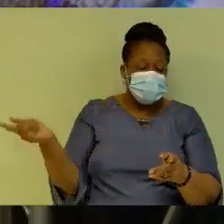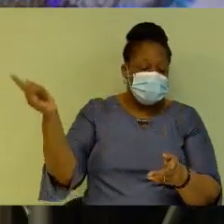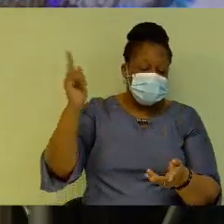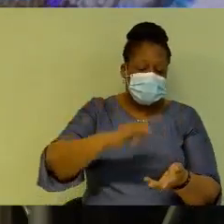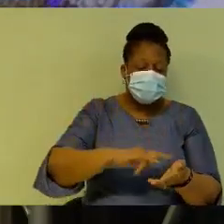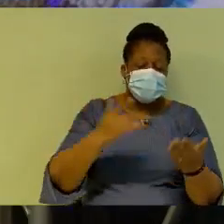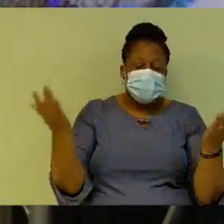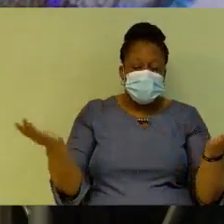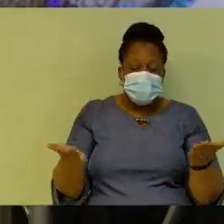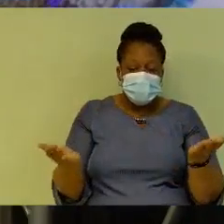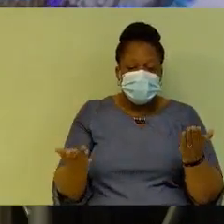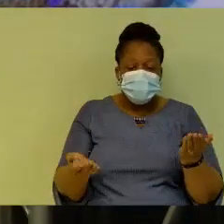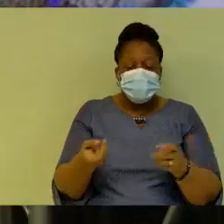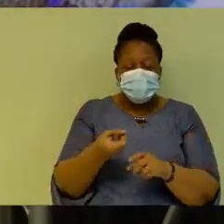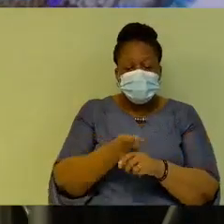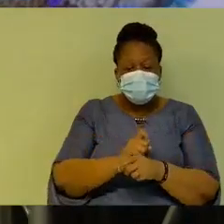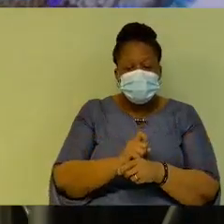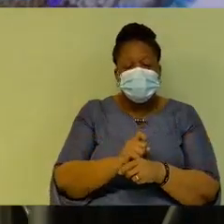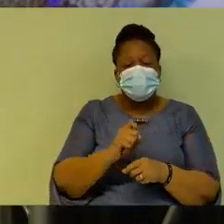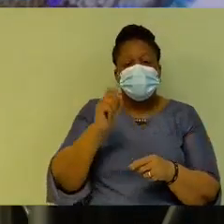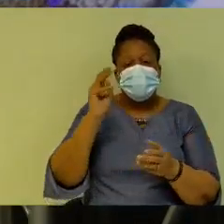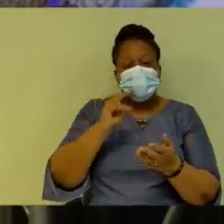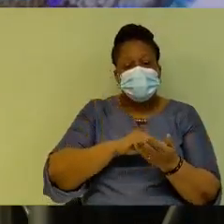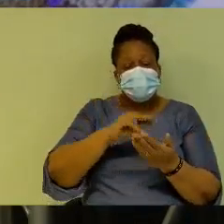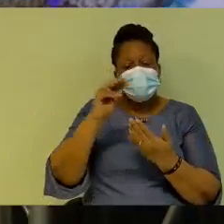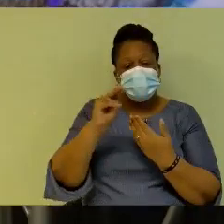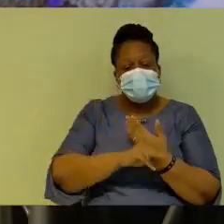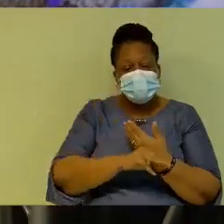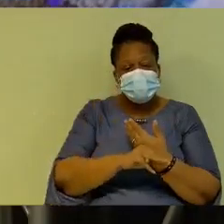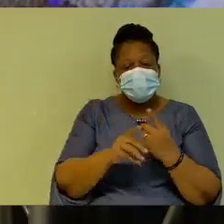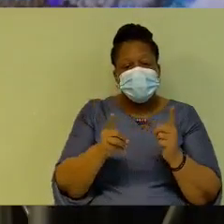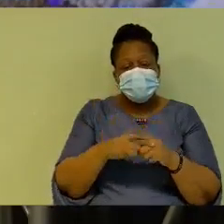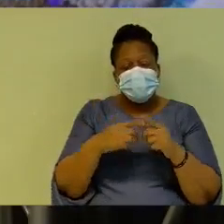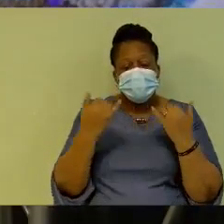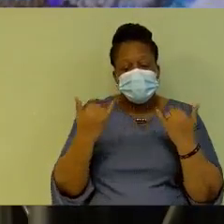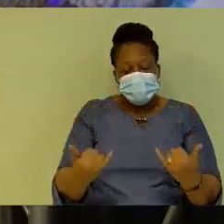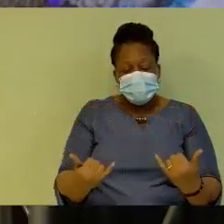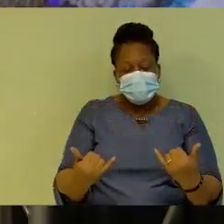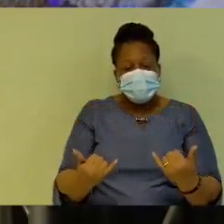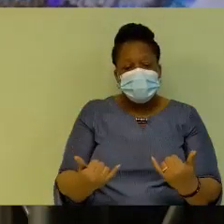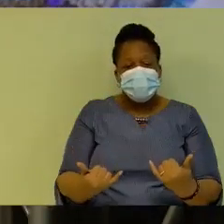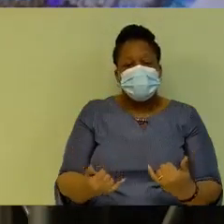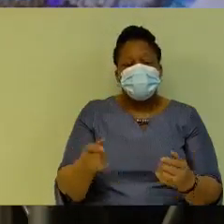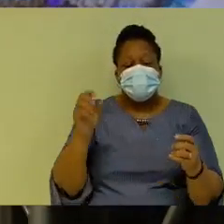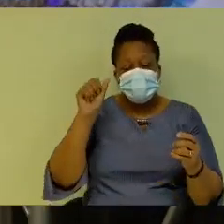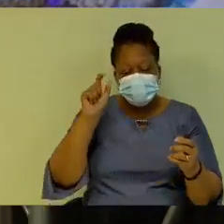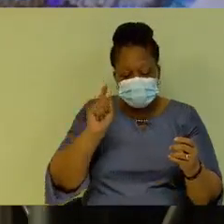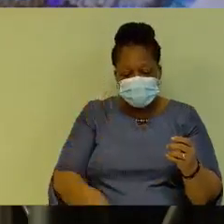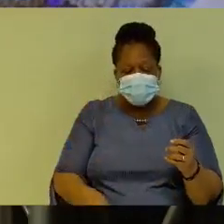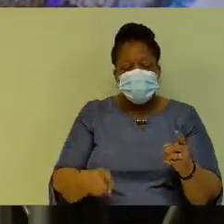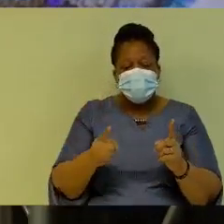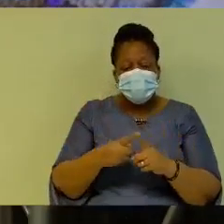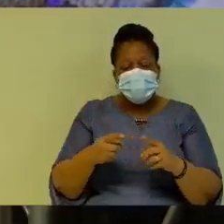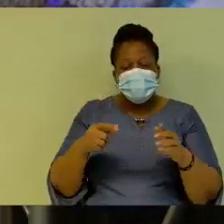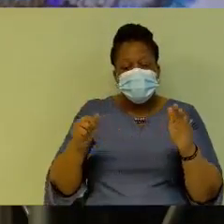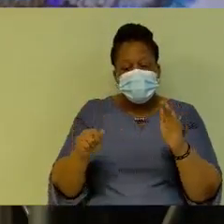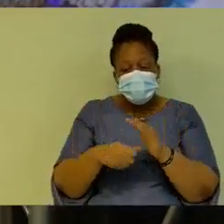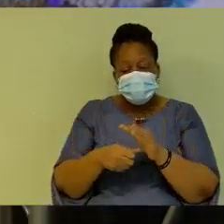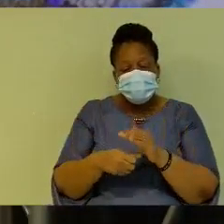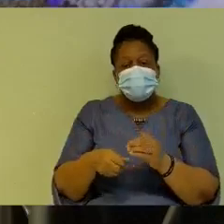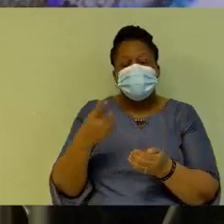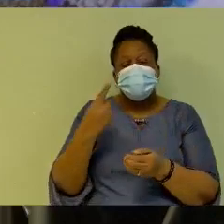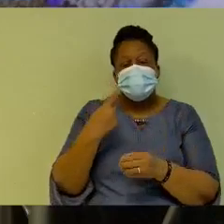between March 25th and today, compulsory quarantine, government facility, minimum of 14 days,